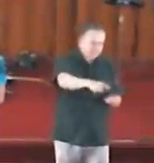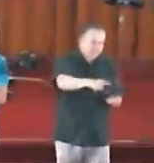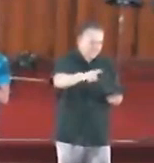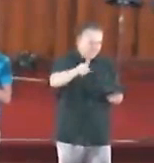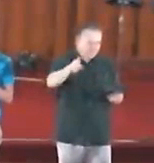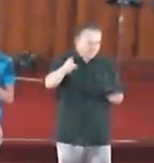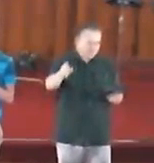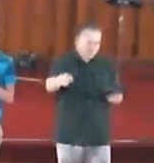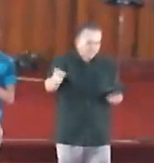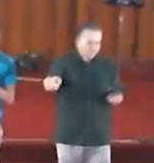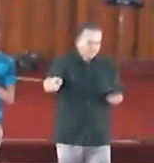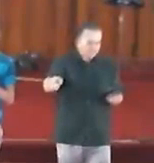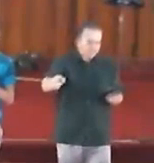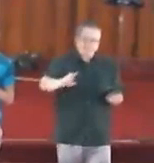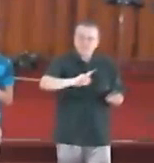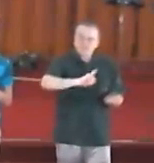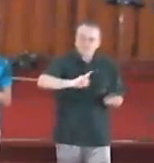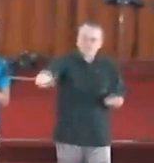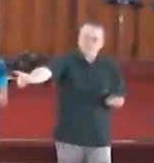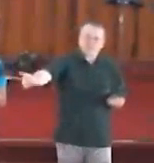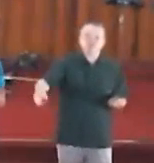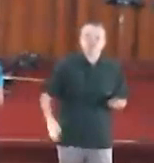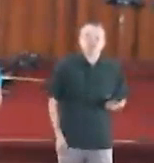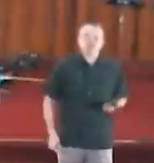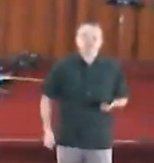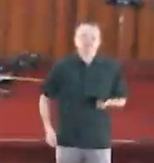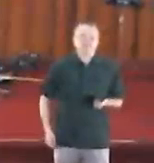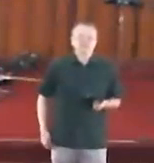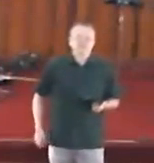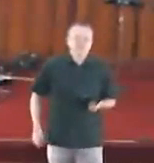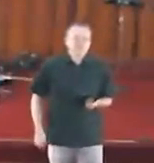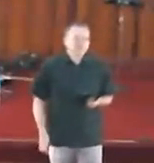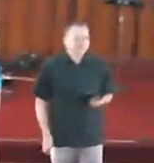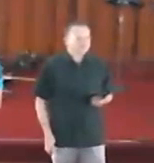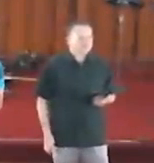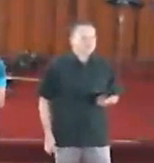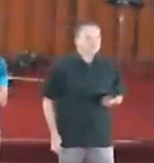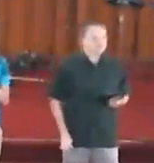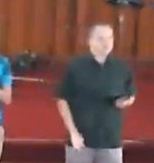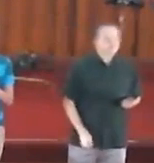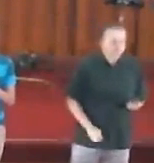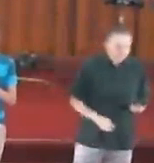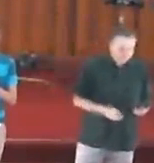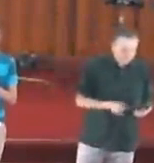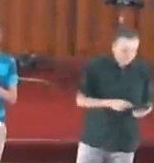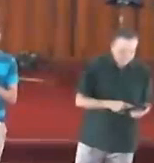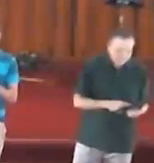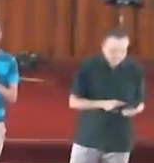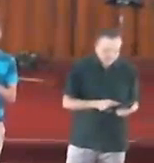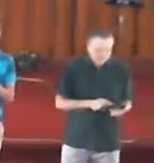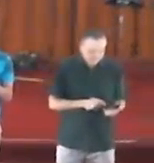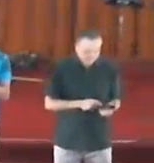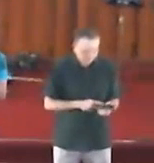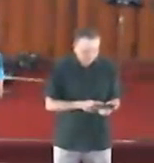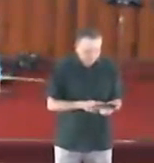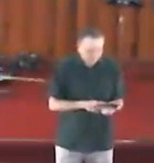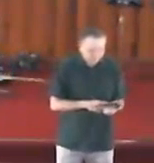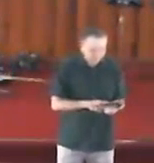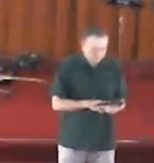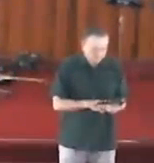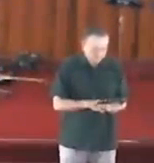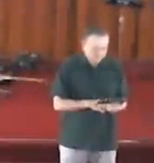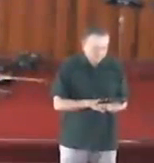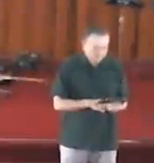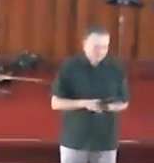en Jerusalén como en Judea y Samaria y hasta los confines de la tierra. Let me read Acts 1:8 again. But